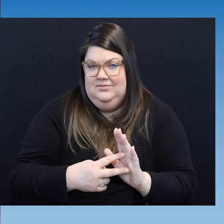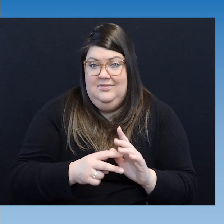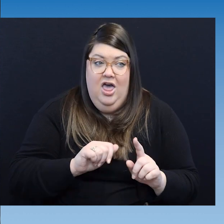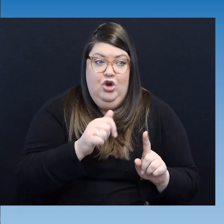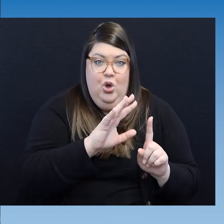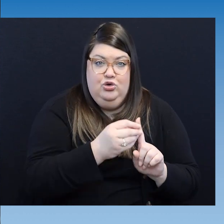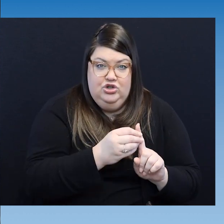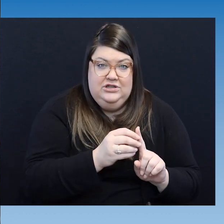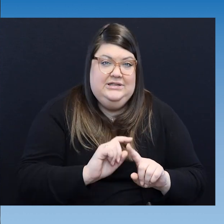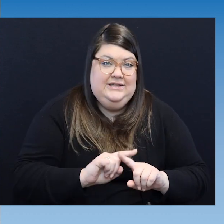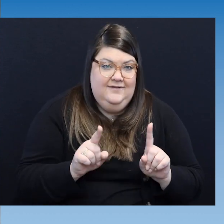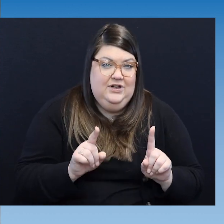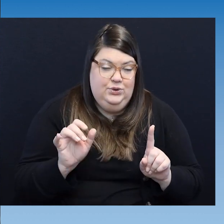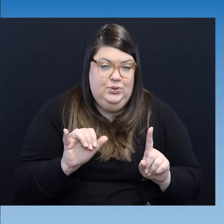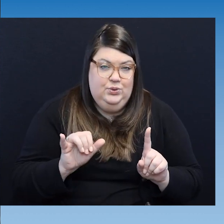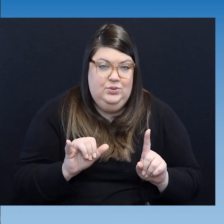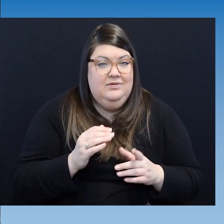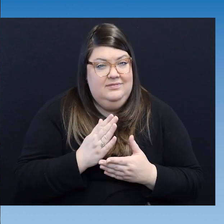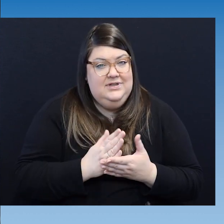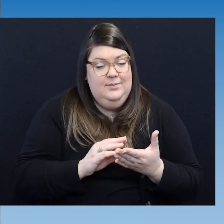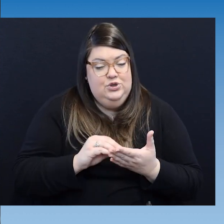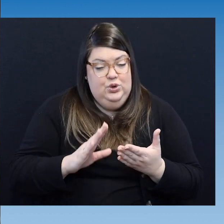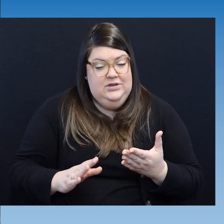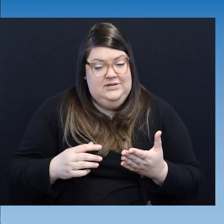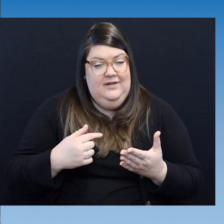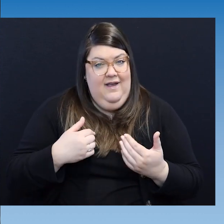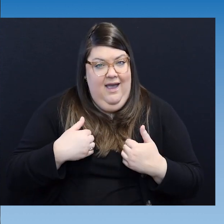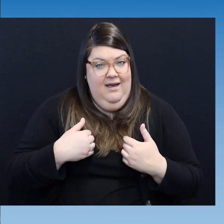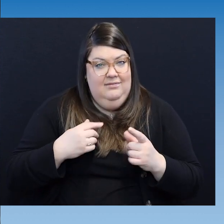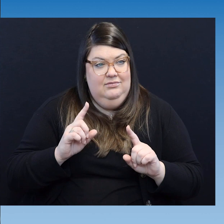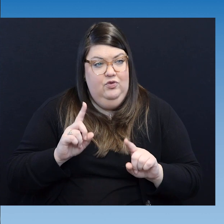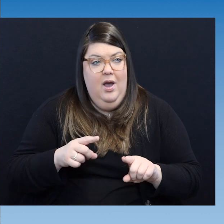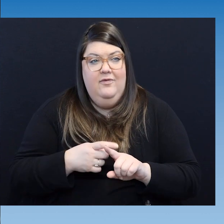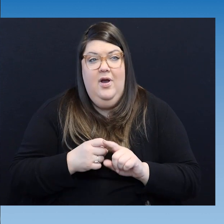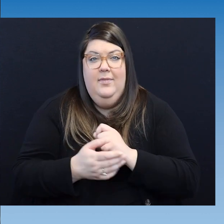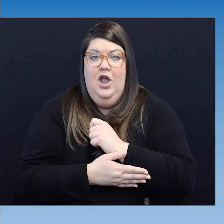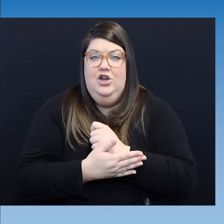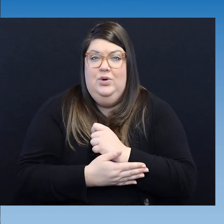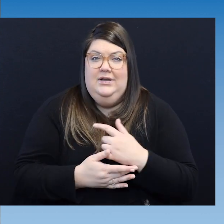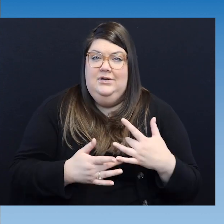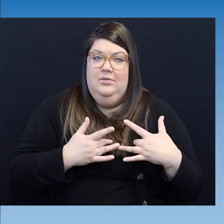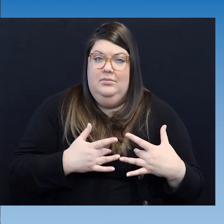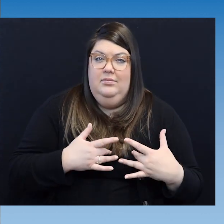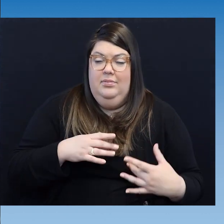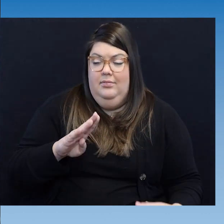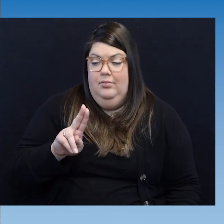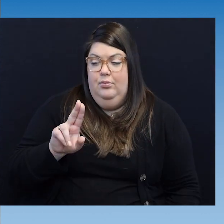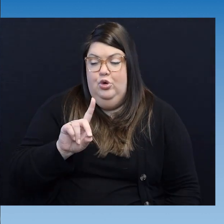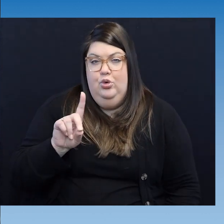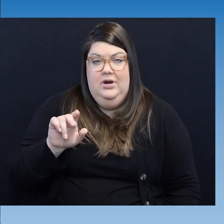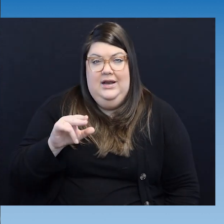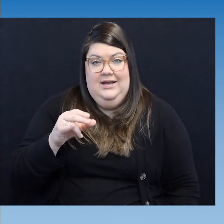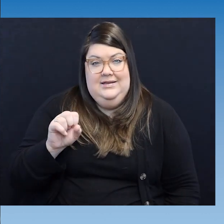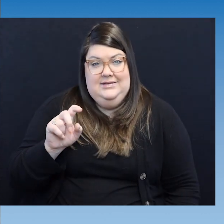cultures, and I've had students come from countries that are predominantly Buddhist, and they are